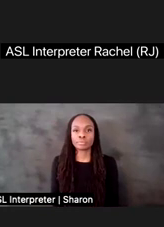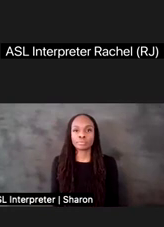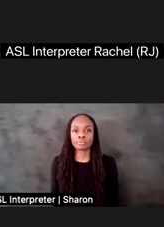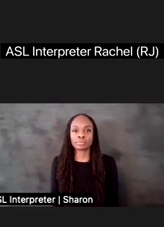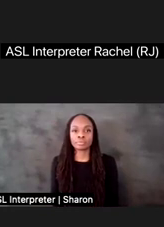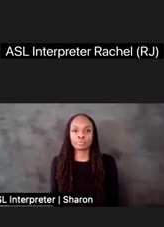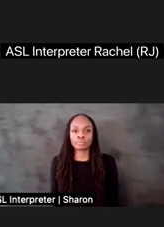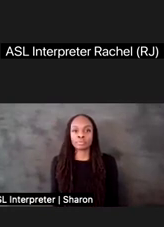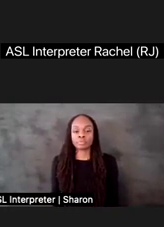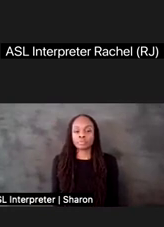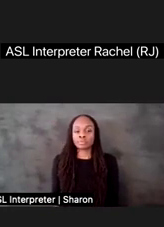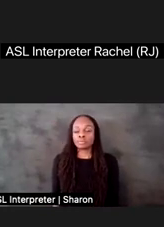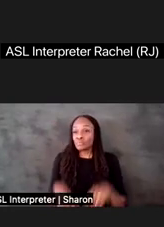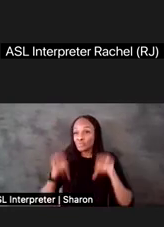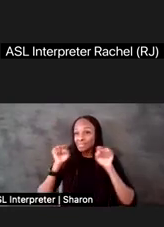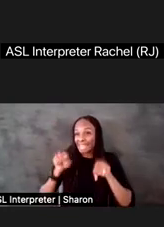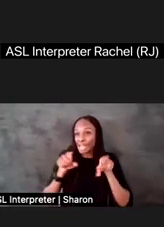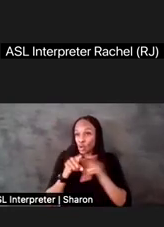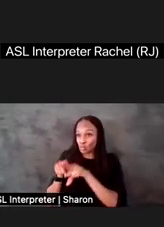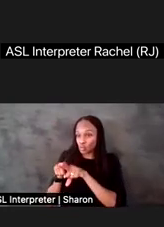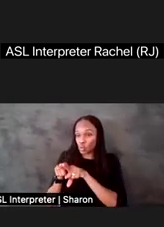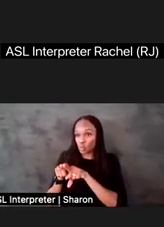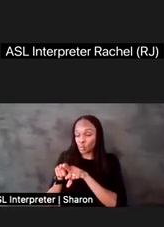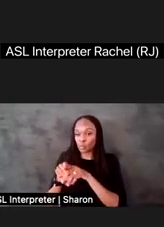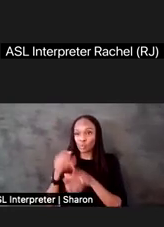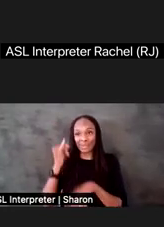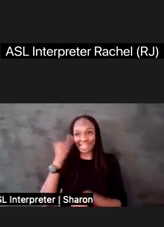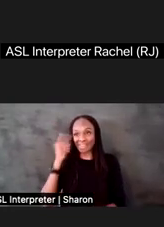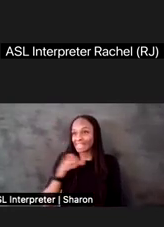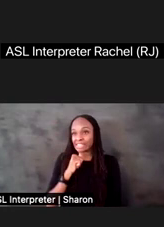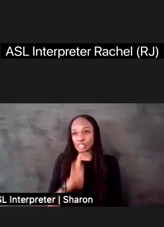You can also, at this point, if that's not working,